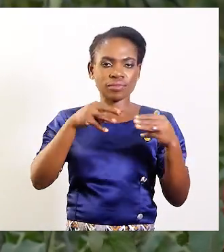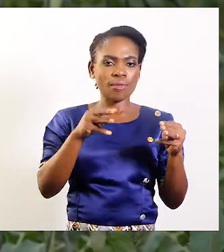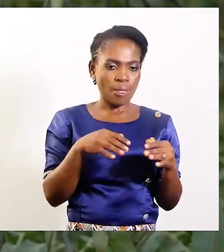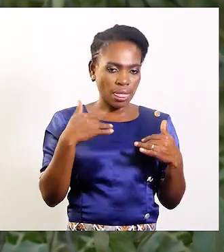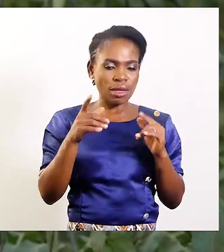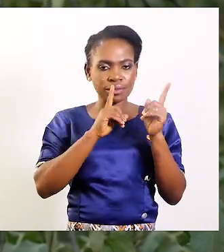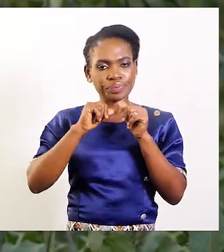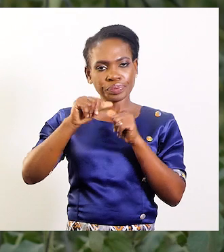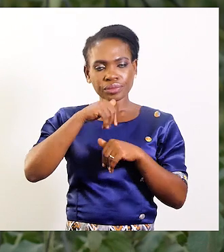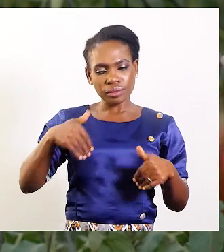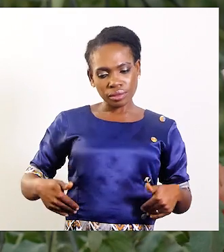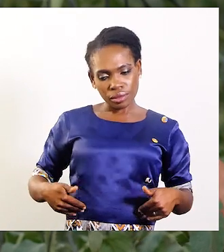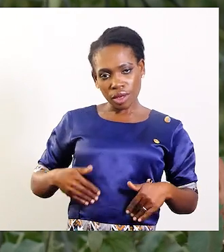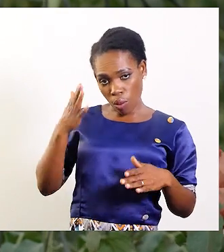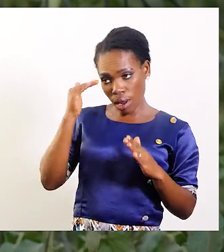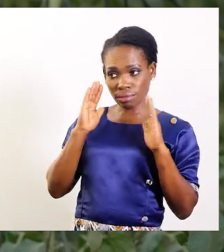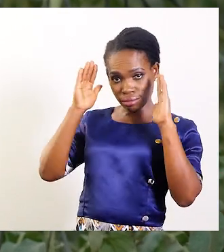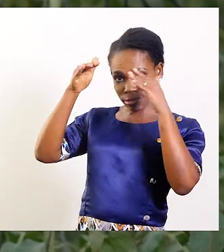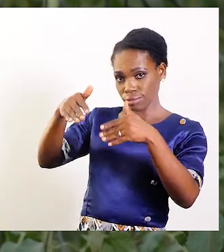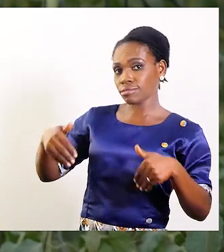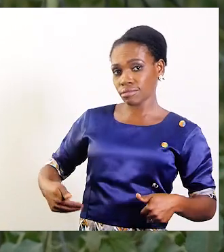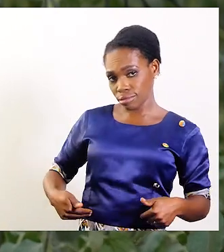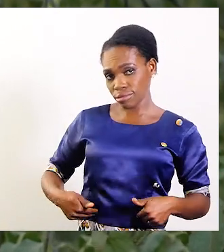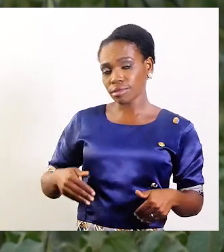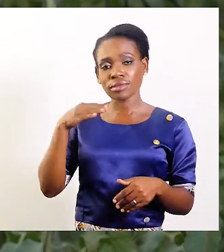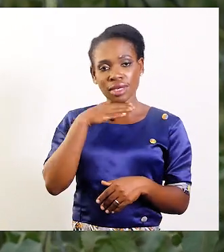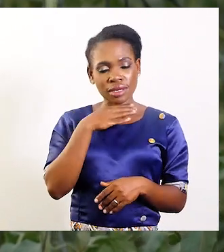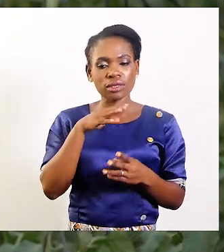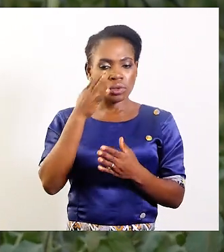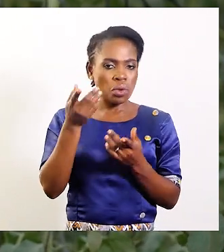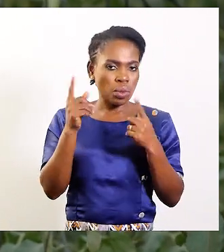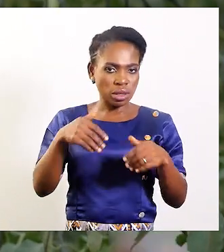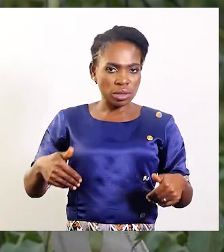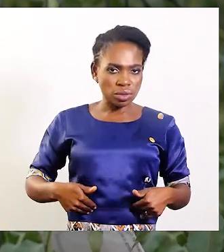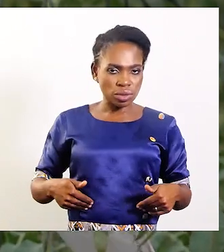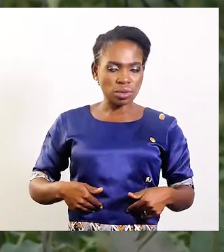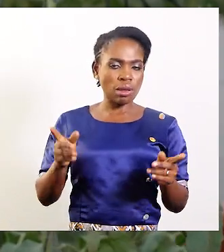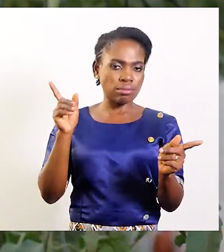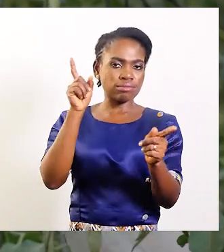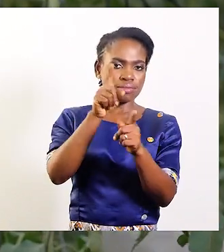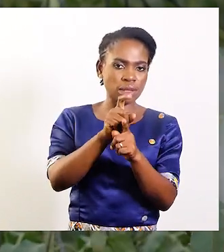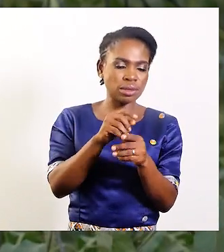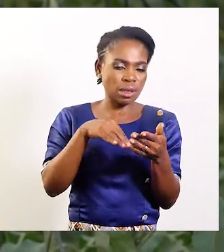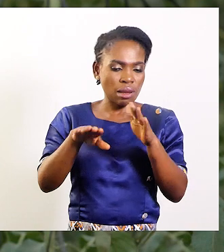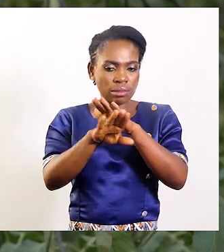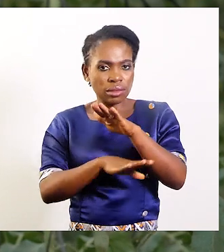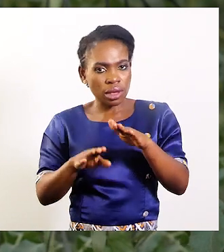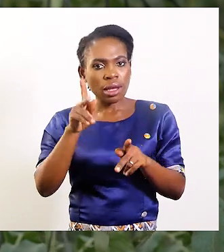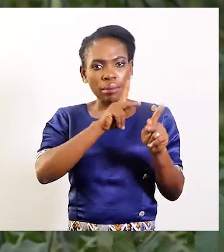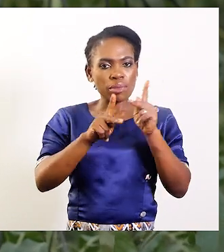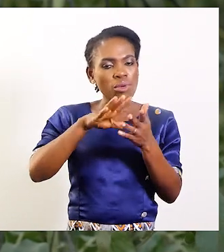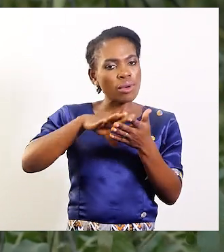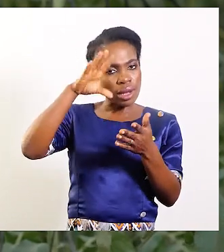because it's really targeted at the youth, isn't it? Yeah. When the youth come here, are they what are their backgrounds? Are they people who have